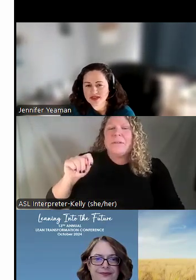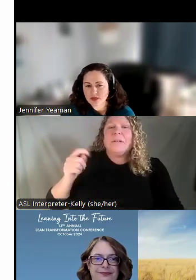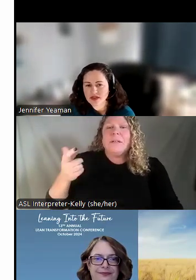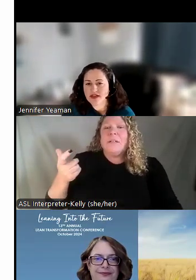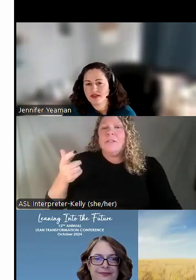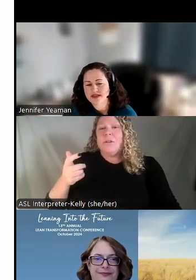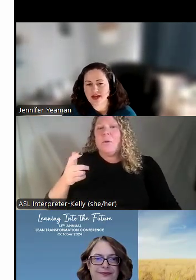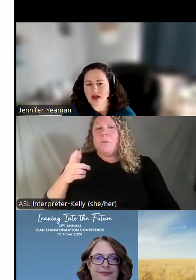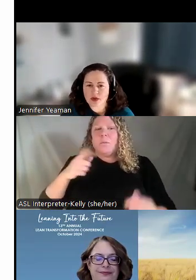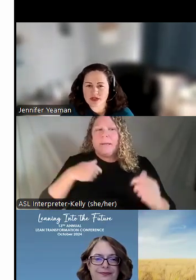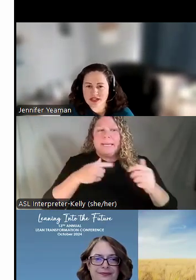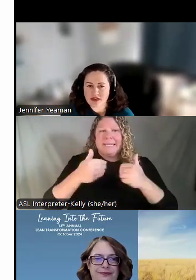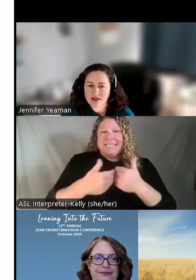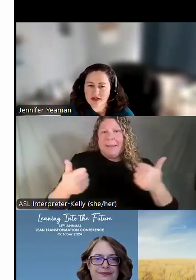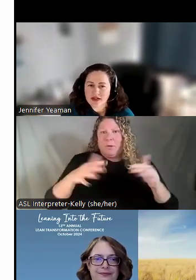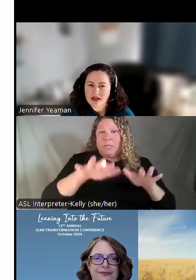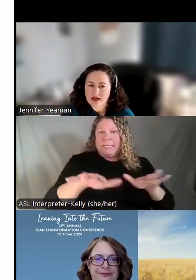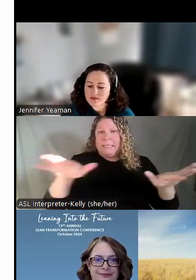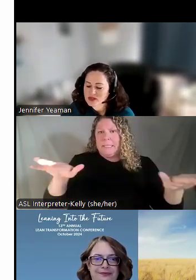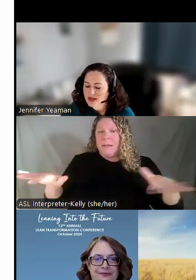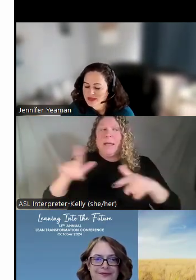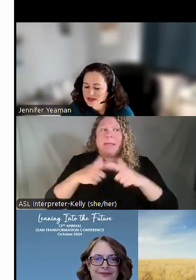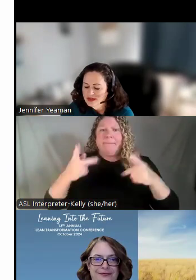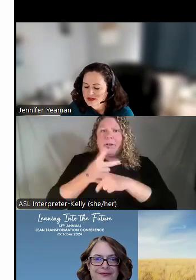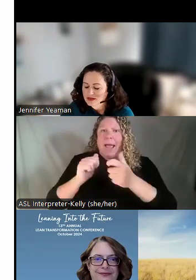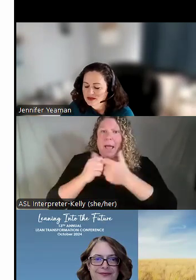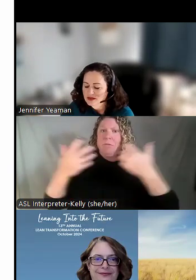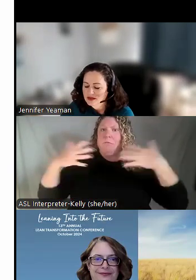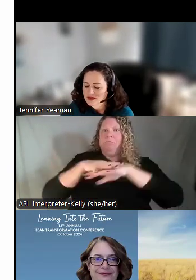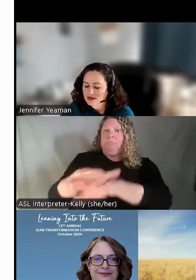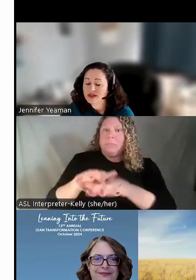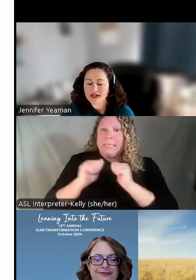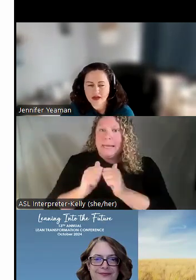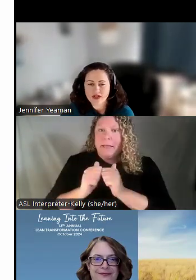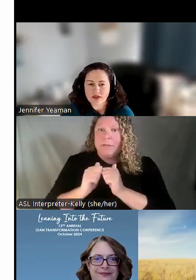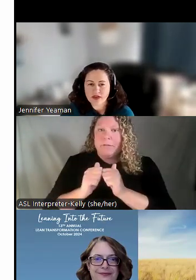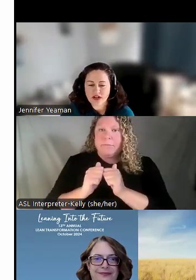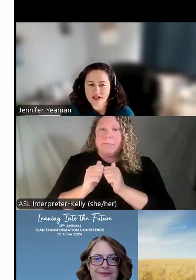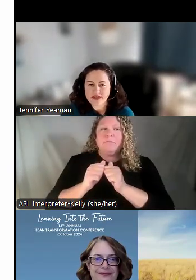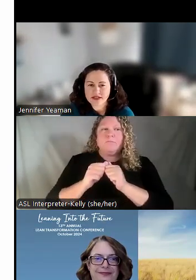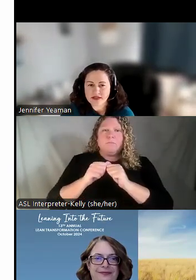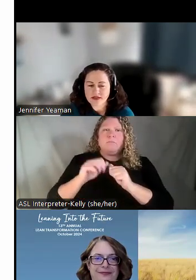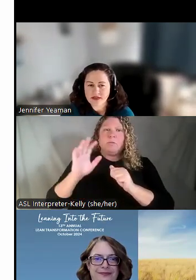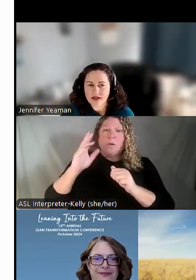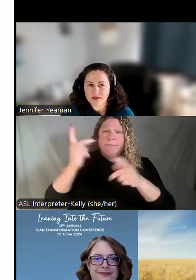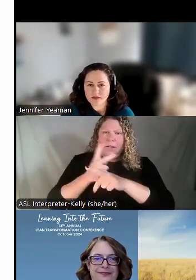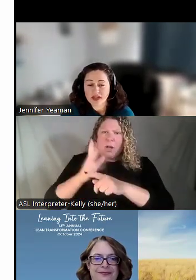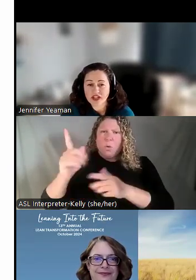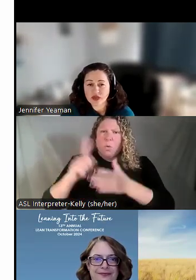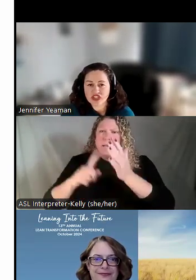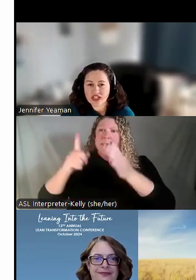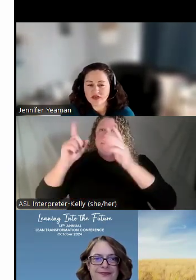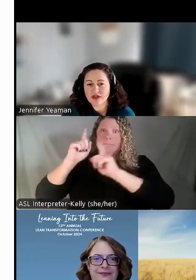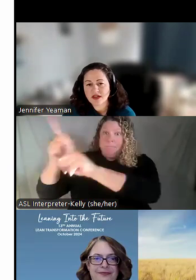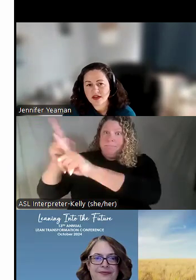things work separately and then seeing how they work together. So I think looking at your smaller targets. What